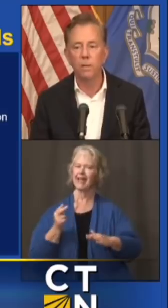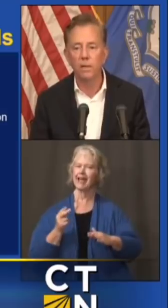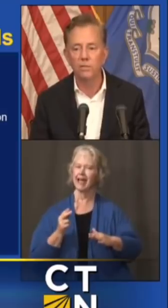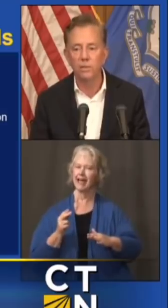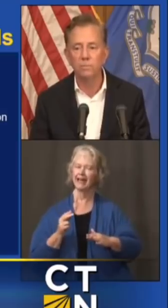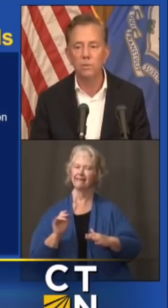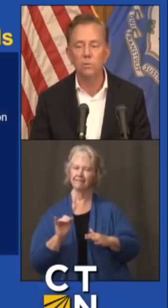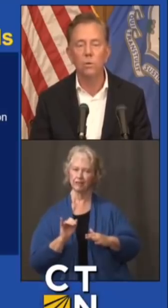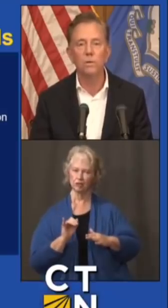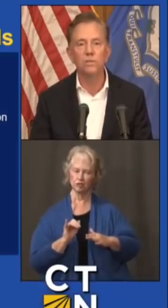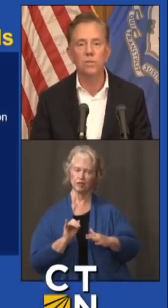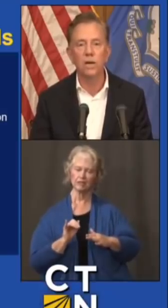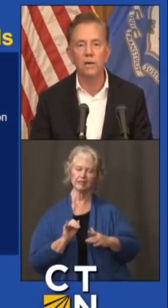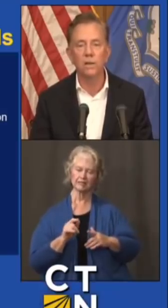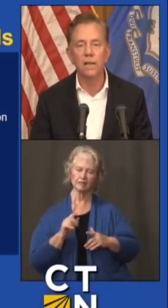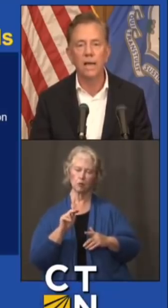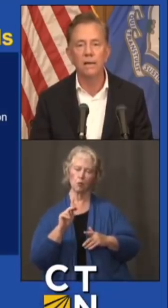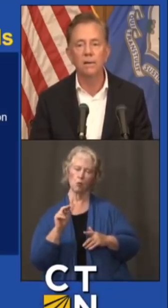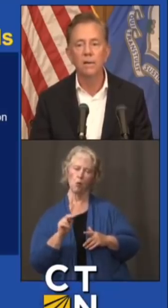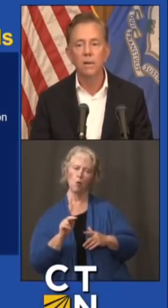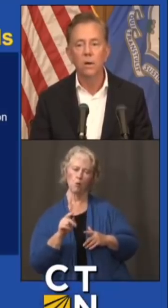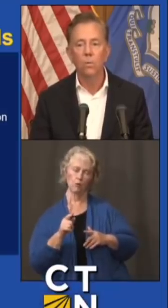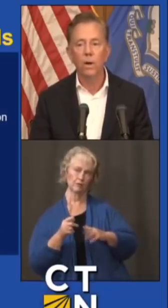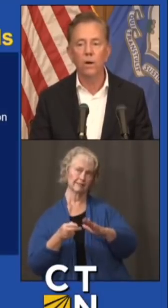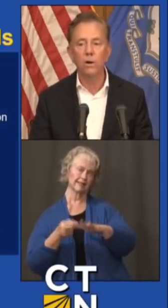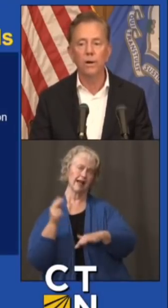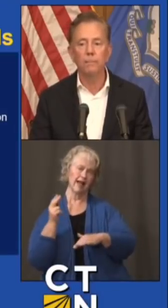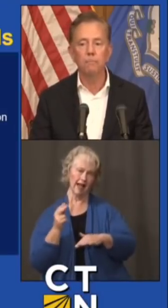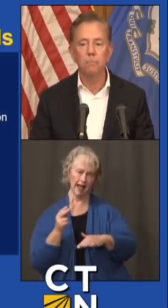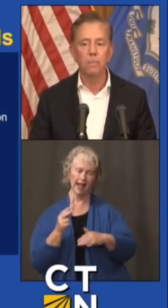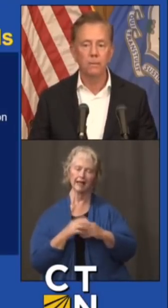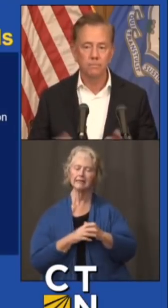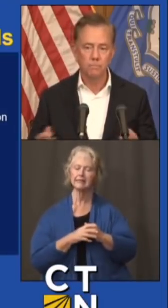25 plus. I'm told Norwich is higher than that. Where,